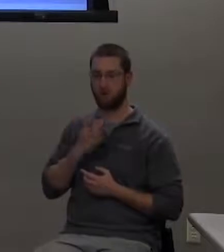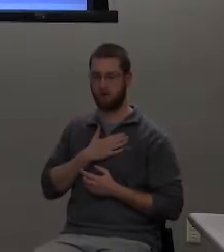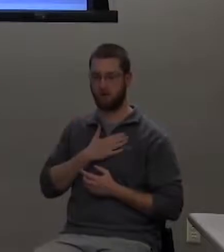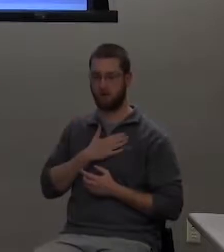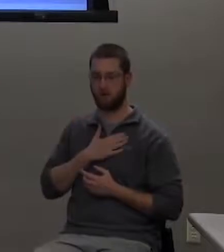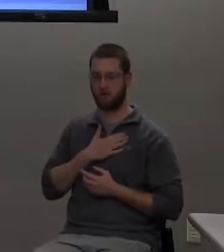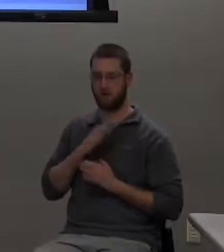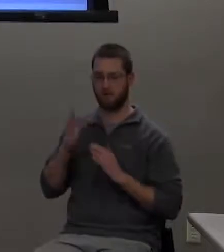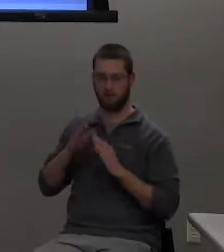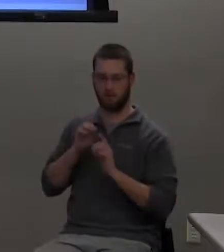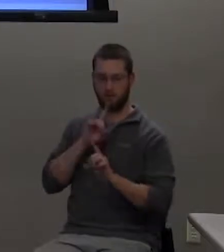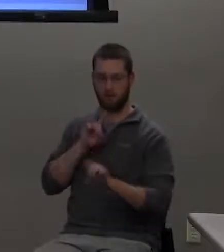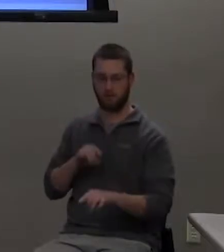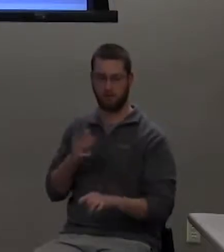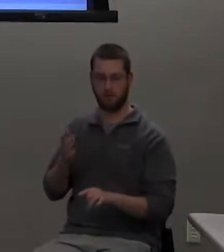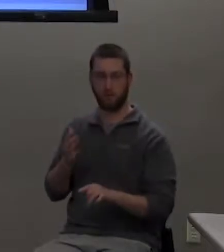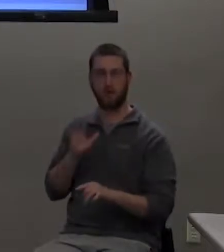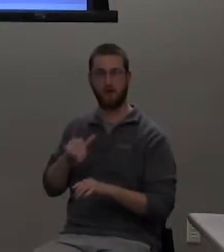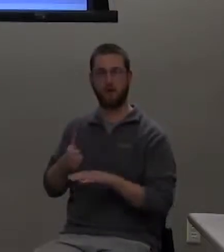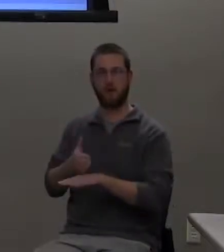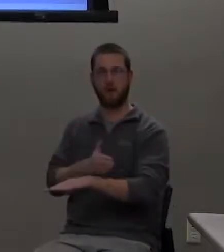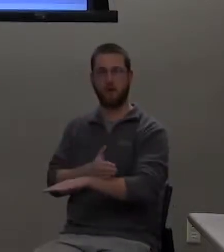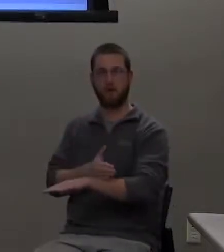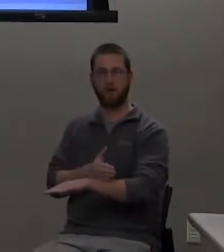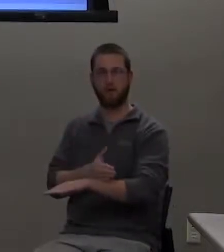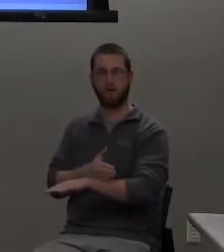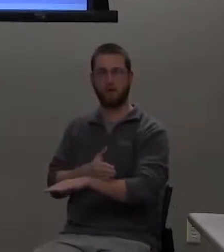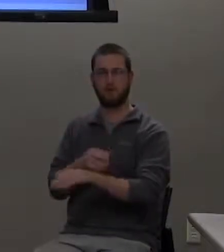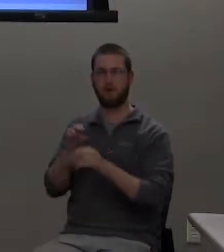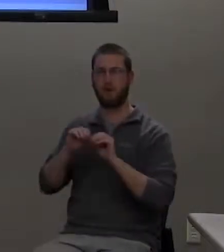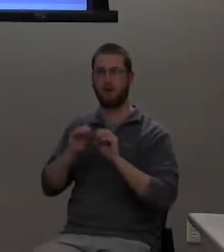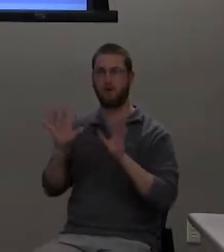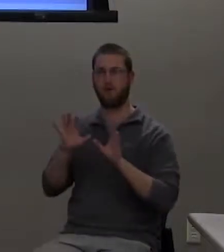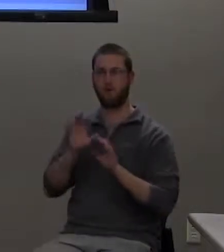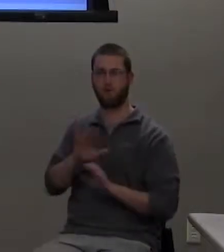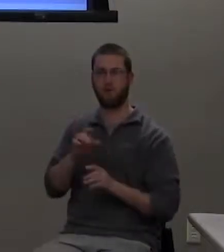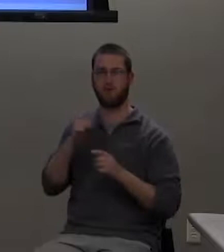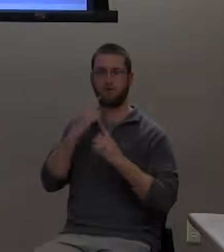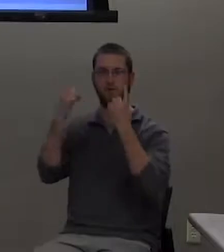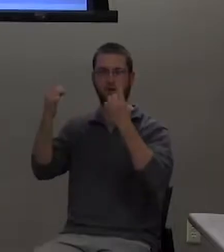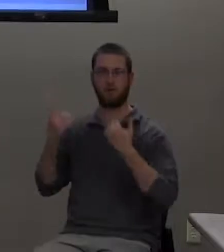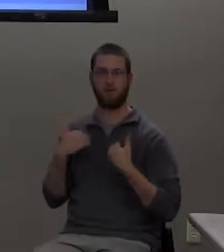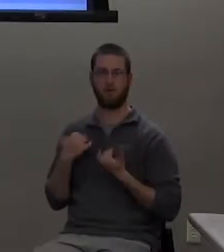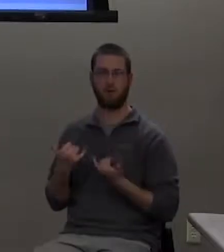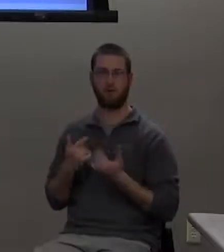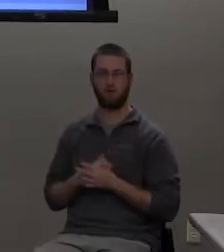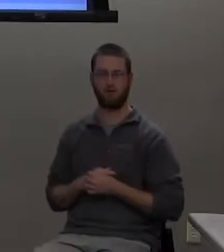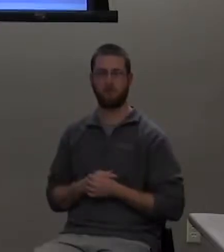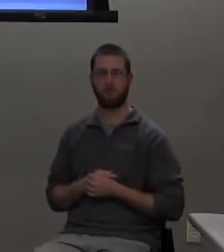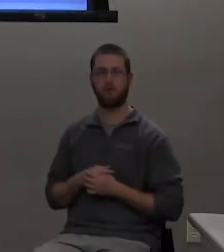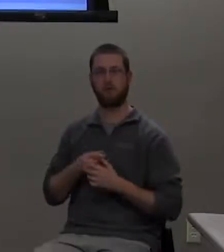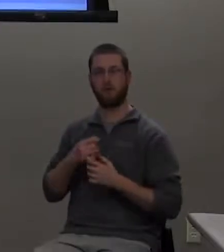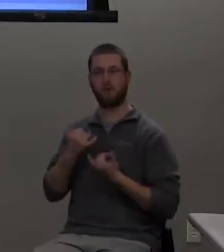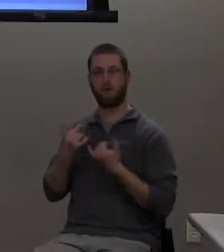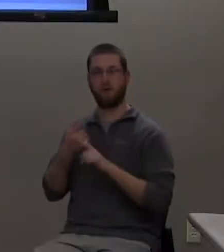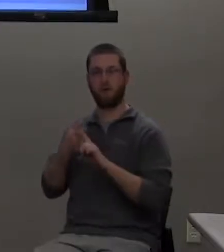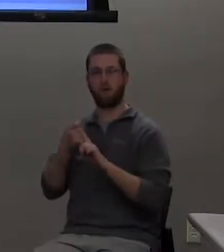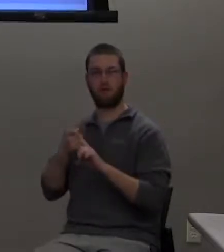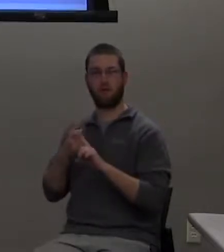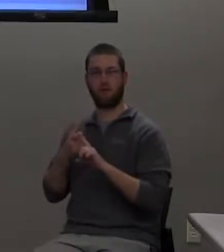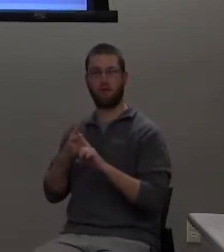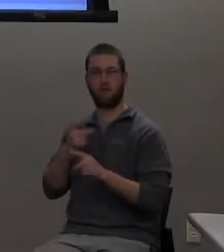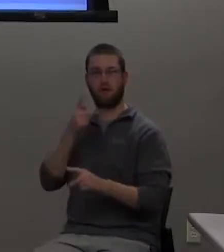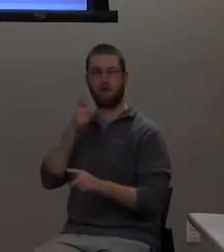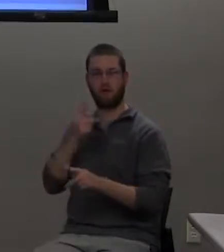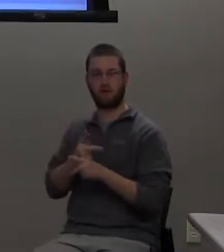my primary response to that is those improvements are inherent in the additional success that you have from retention, expansion,